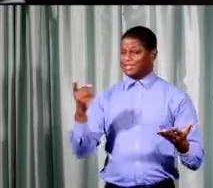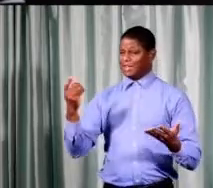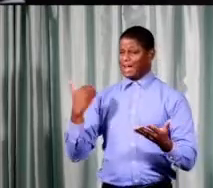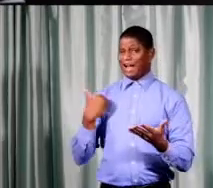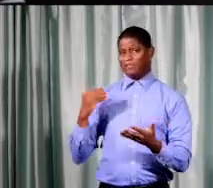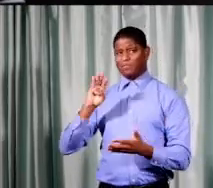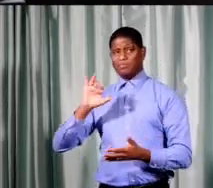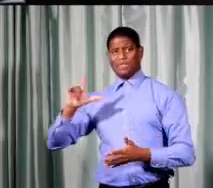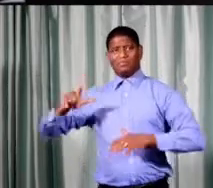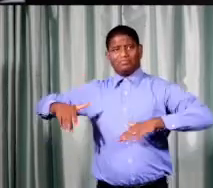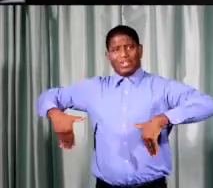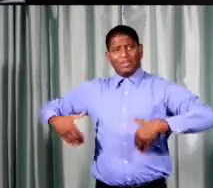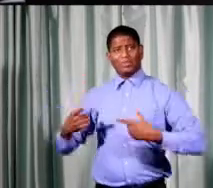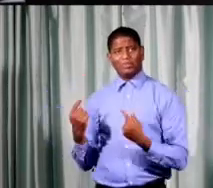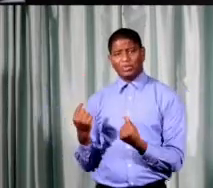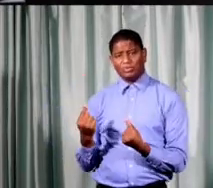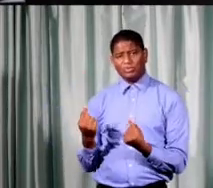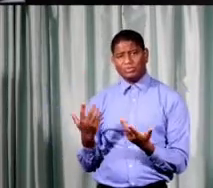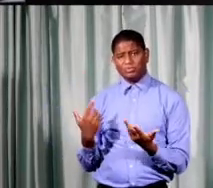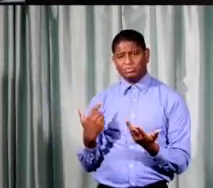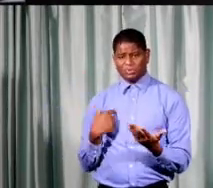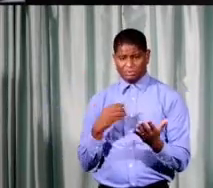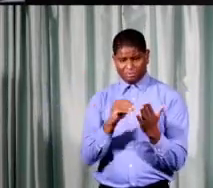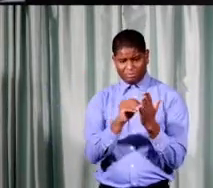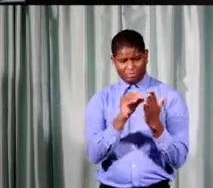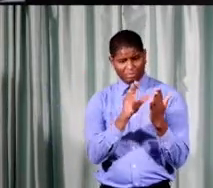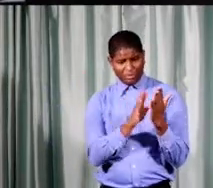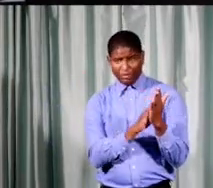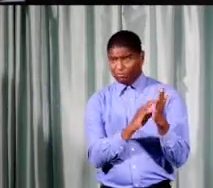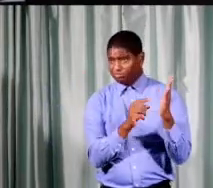expense? Zero?